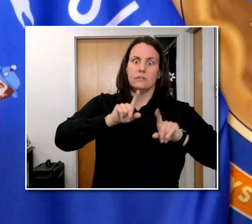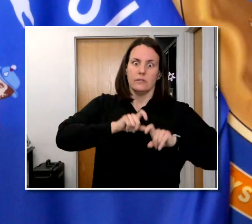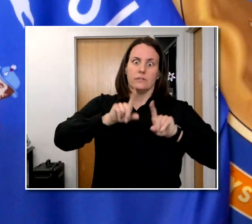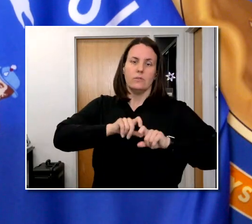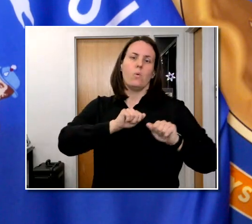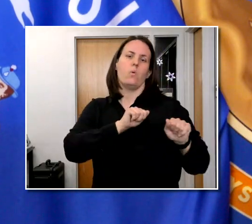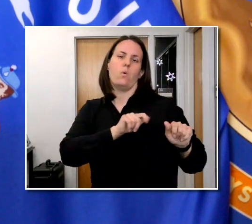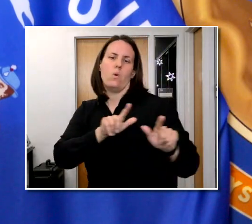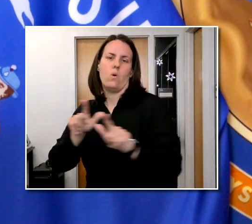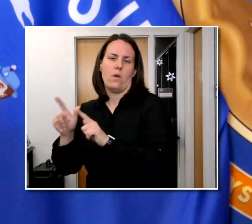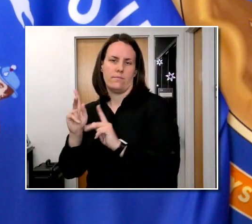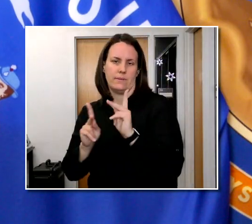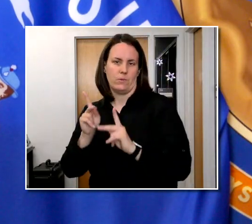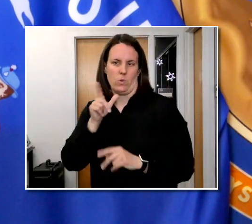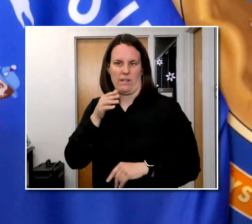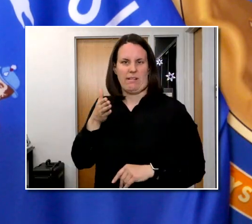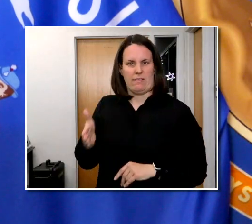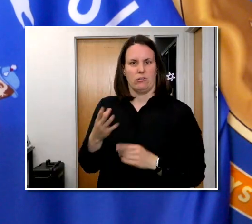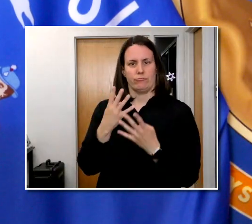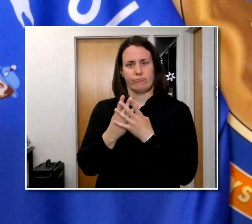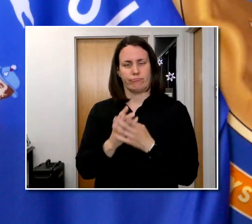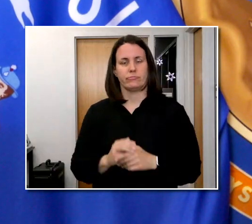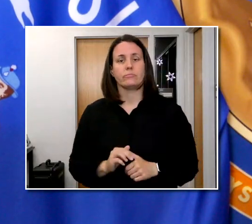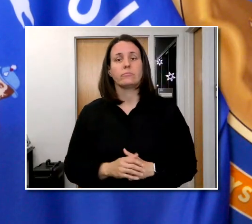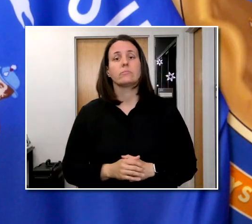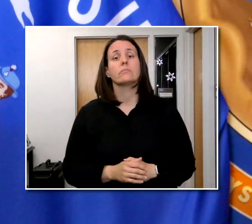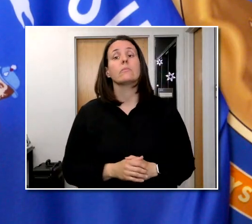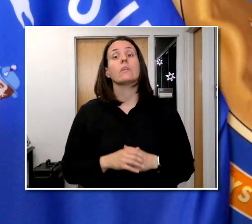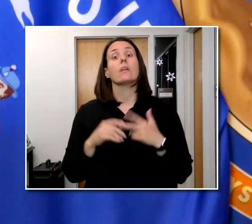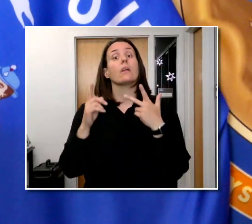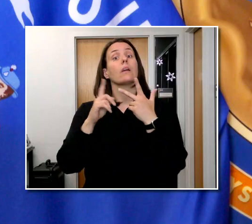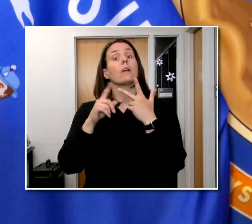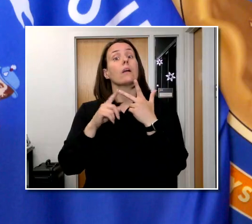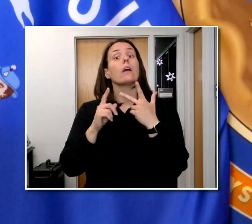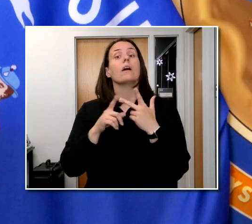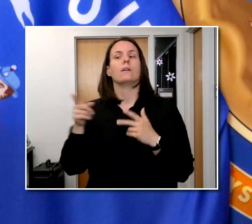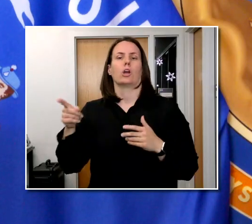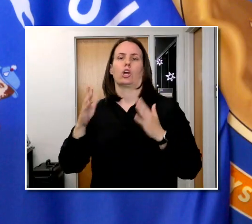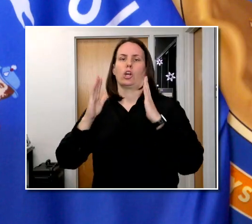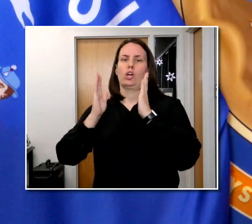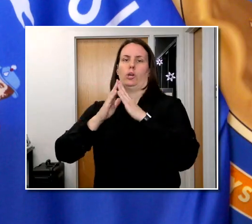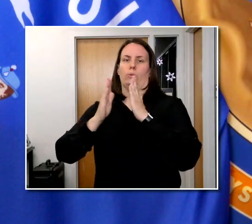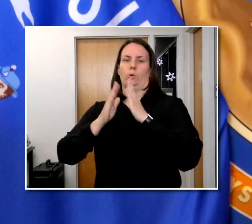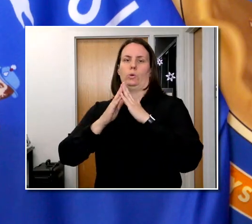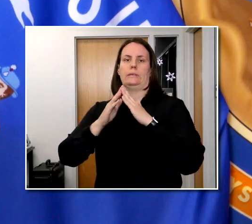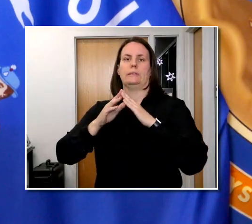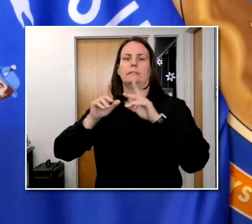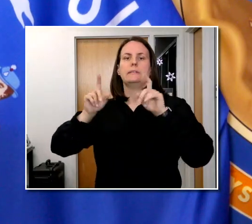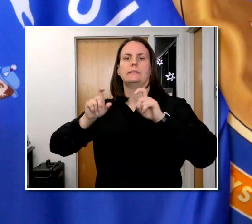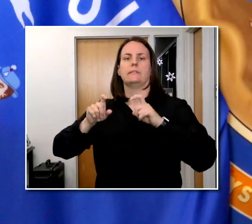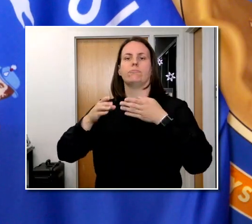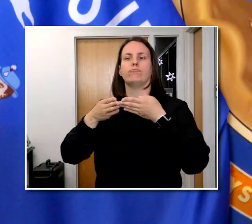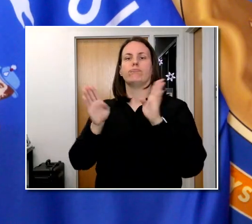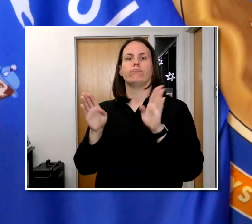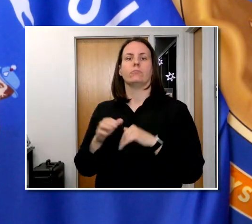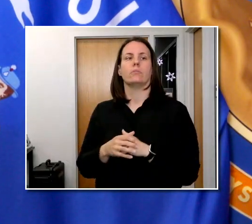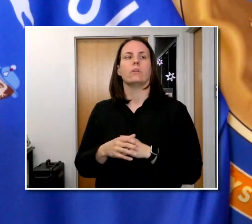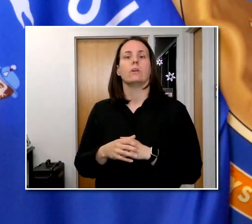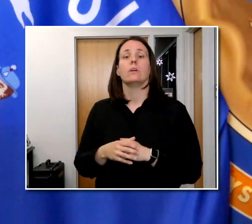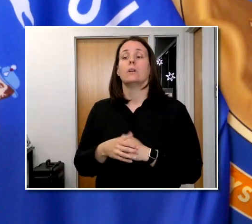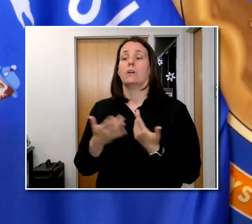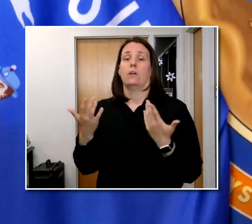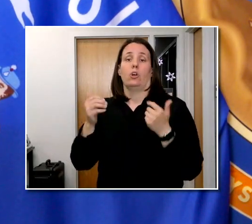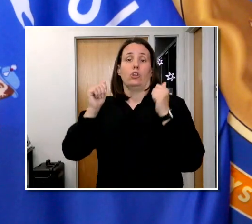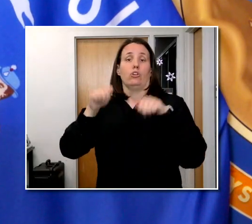site, which is a drive-up or walk-up testing site that anyone who has symptoms can come during the